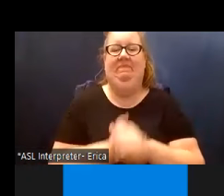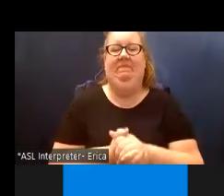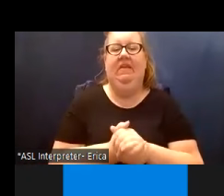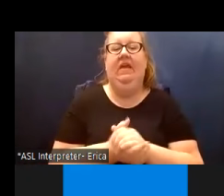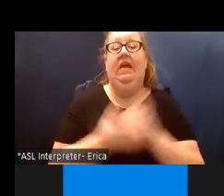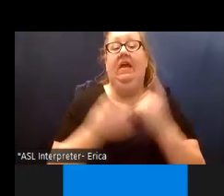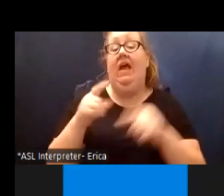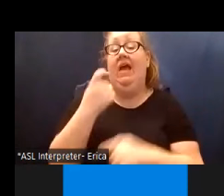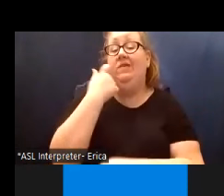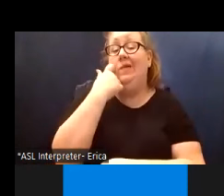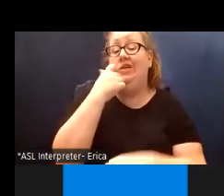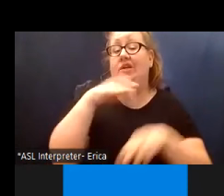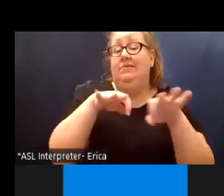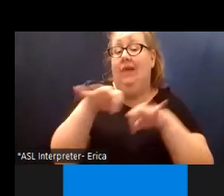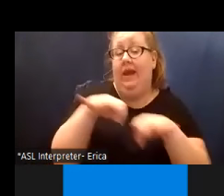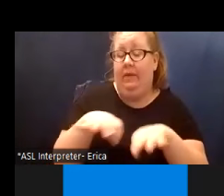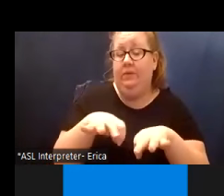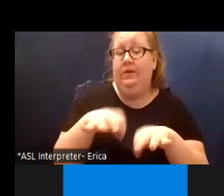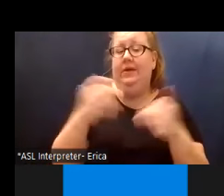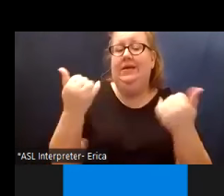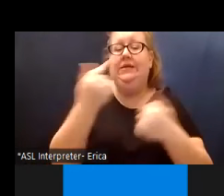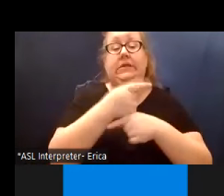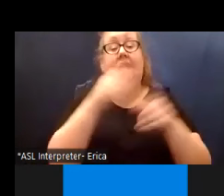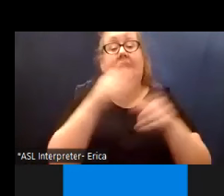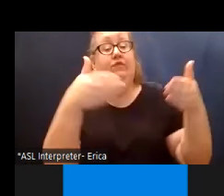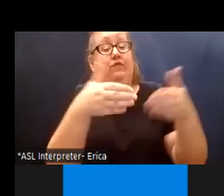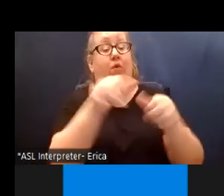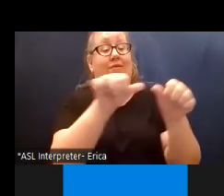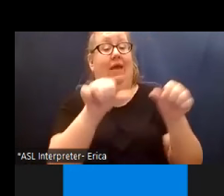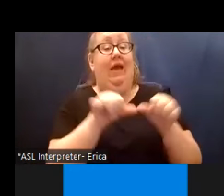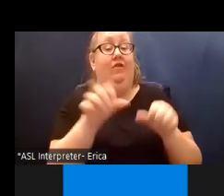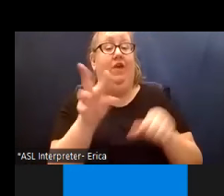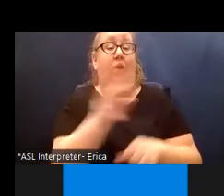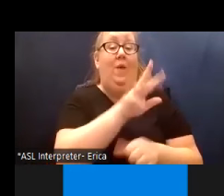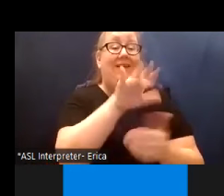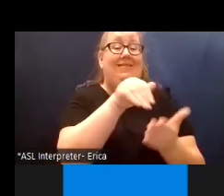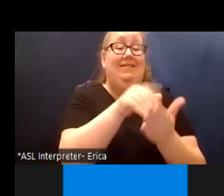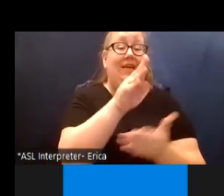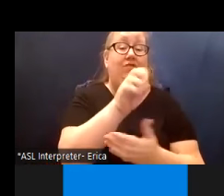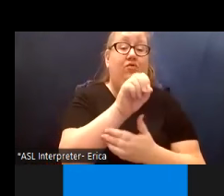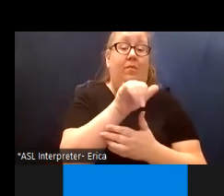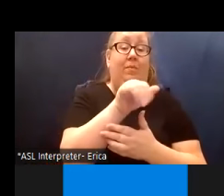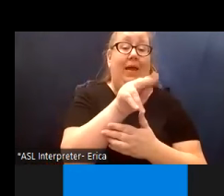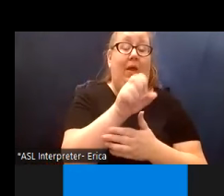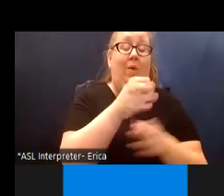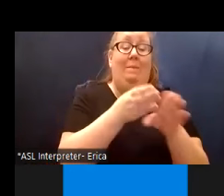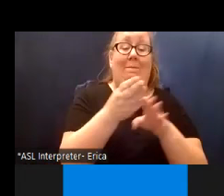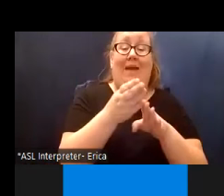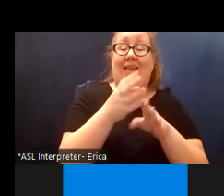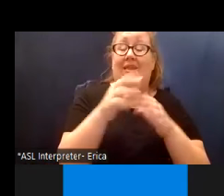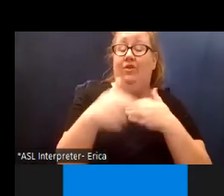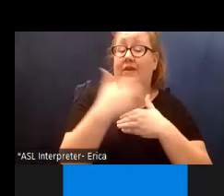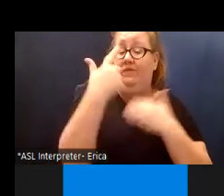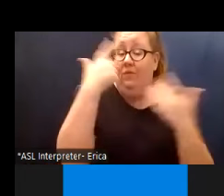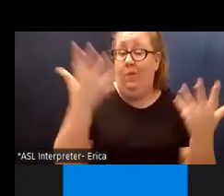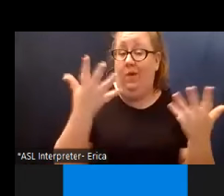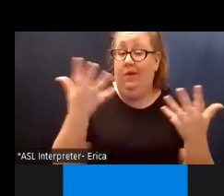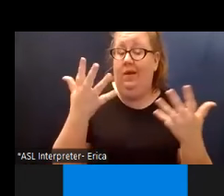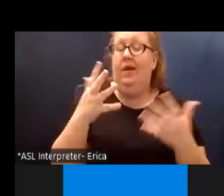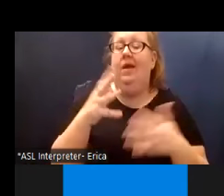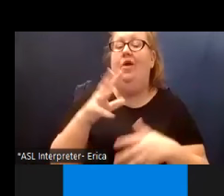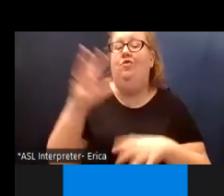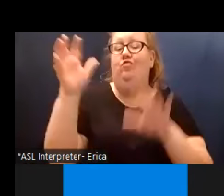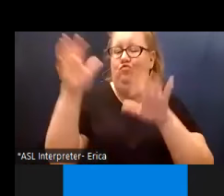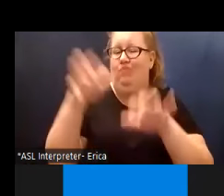As we just laid out, today's focus area of West and Central Bayonne is mainly at risk from rainfall flooding, but